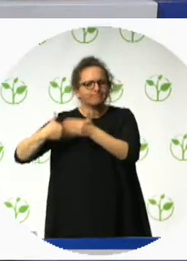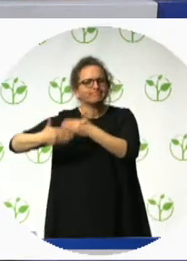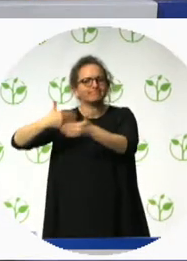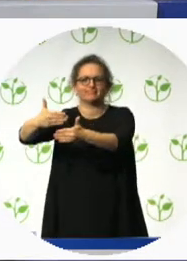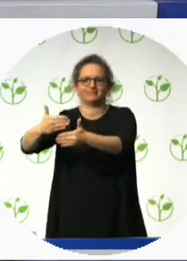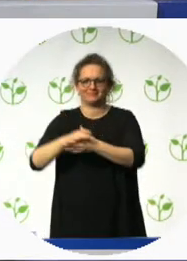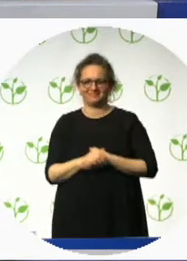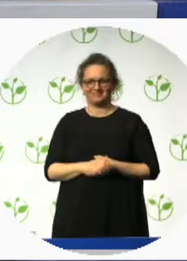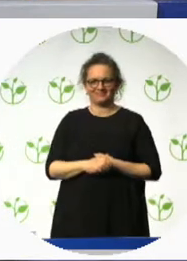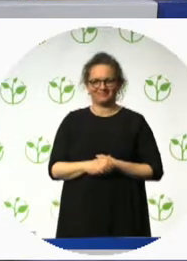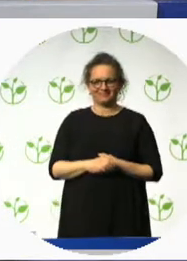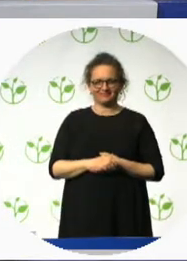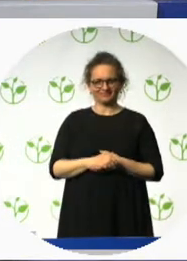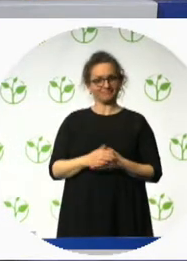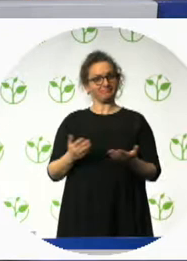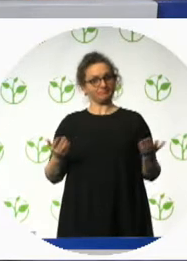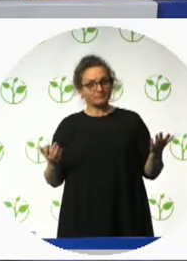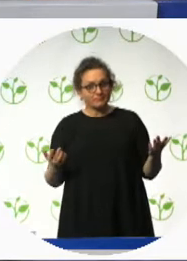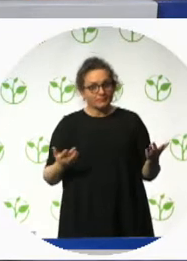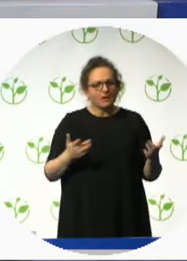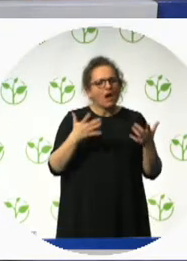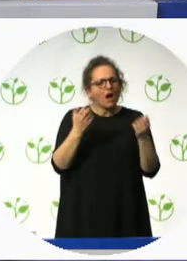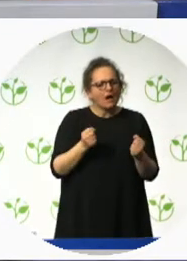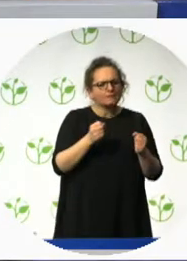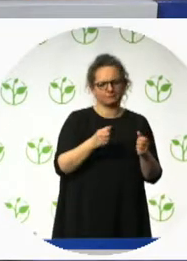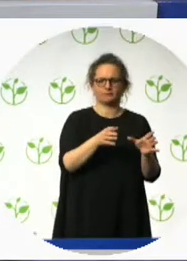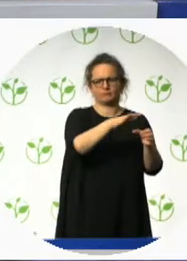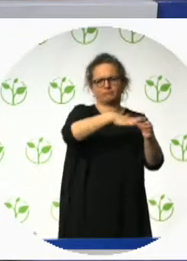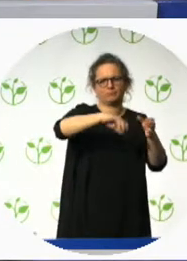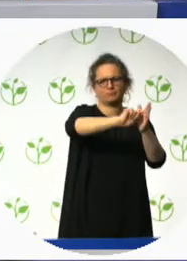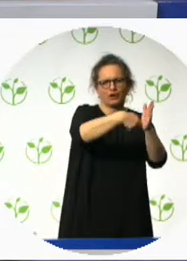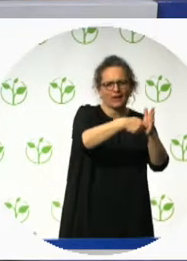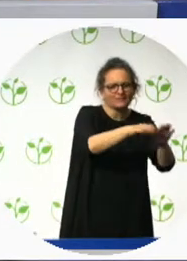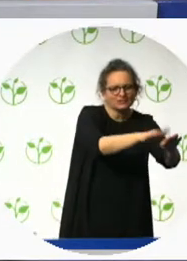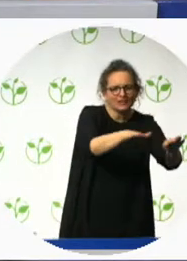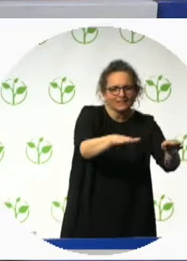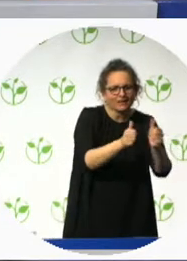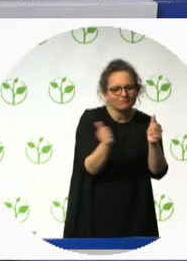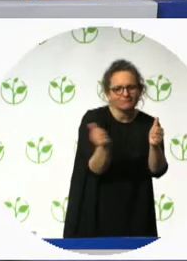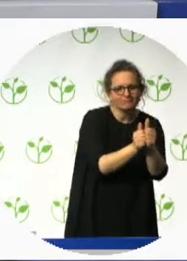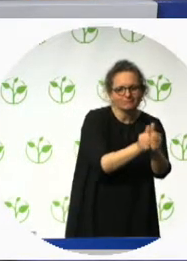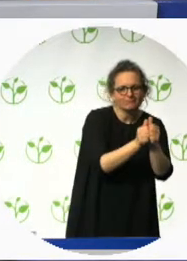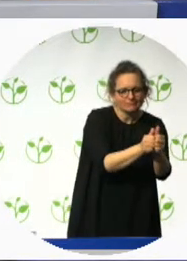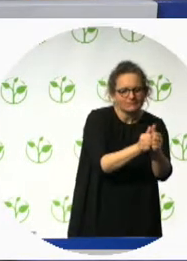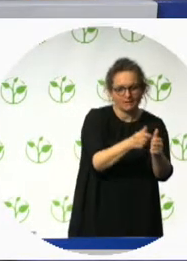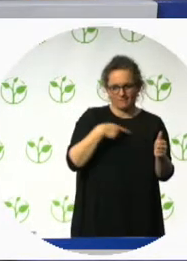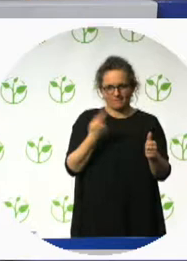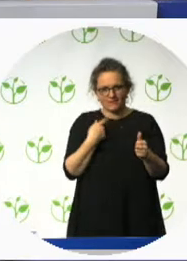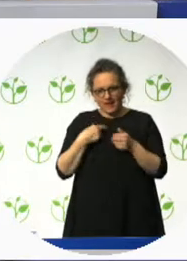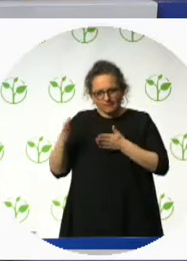the field of kindergarten assistance pedagogic, so we prepared them before, and then now they